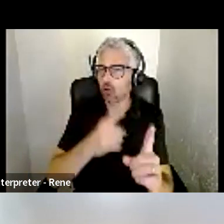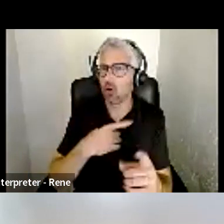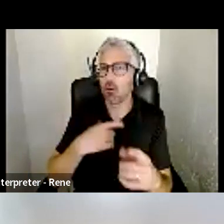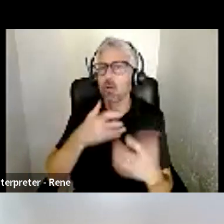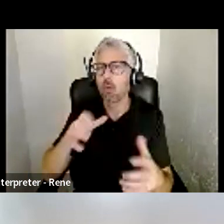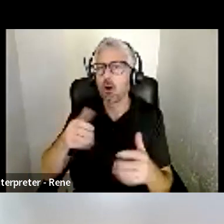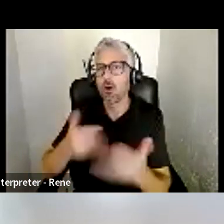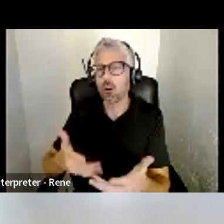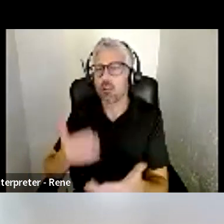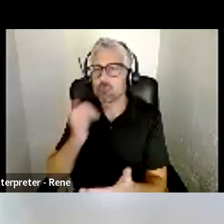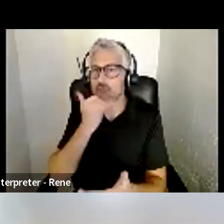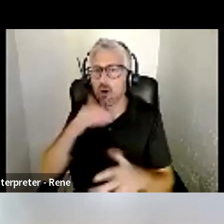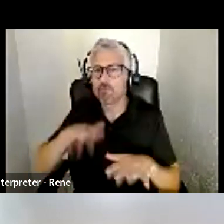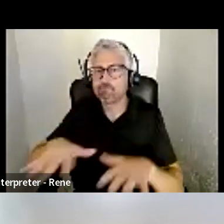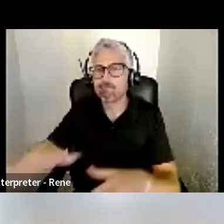in that context.